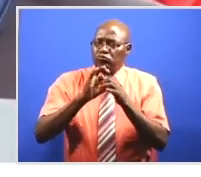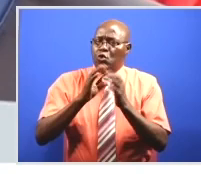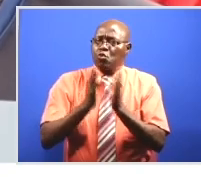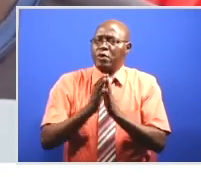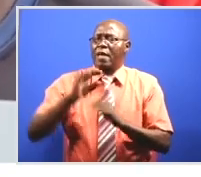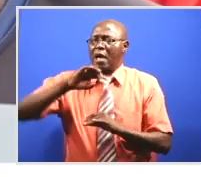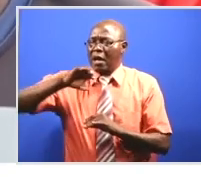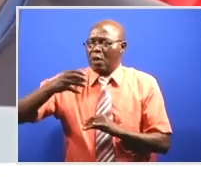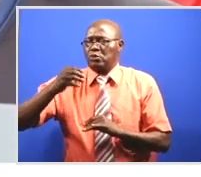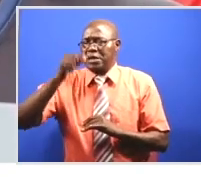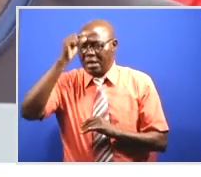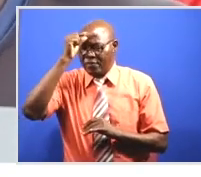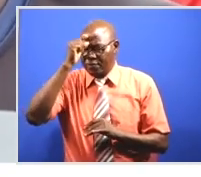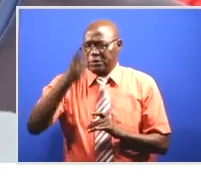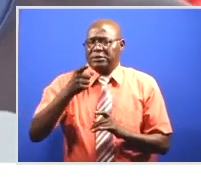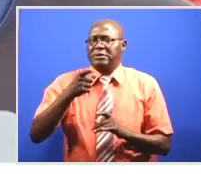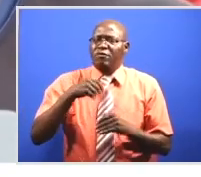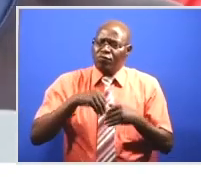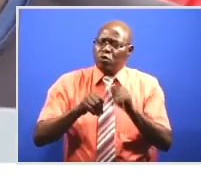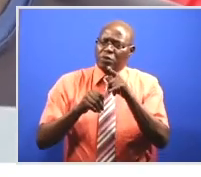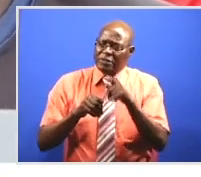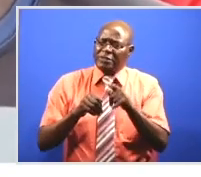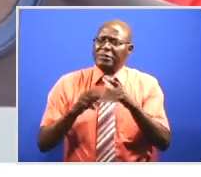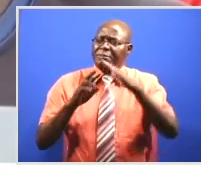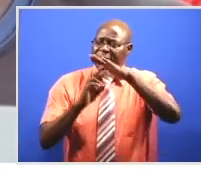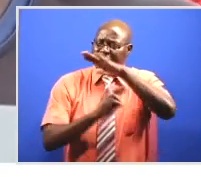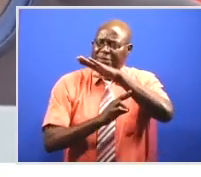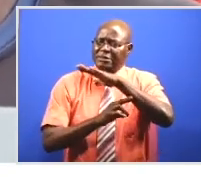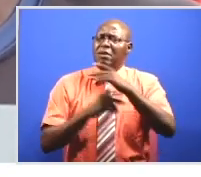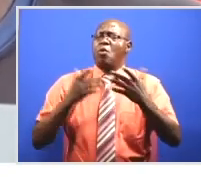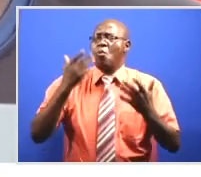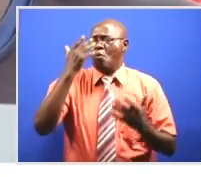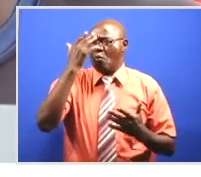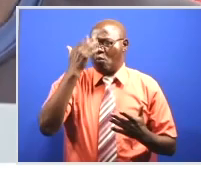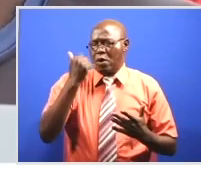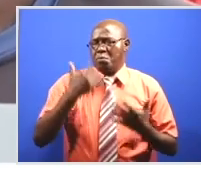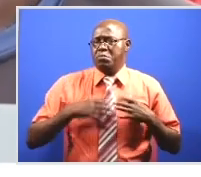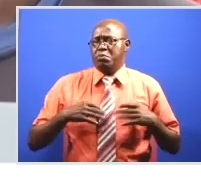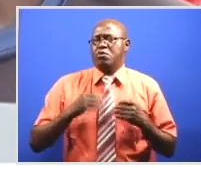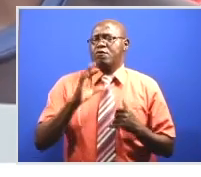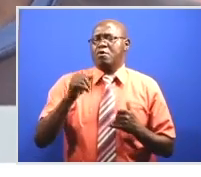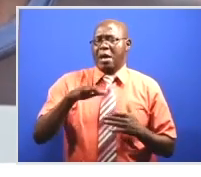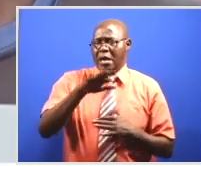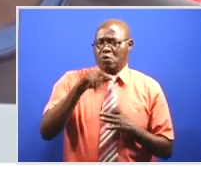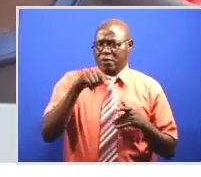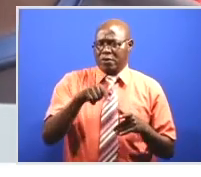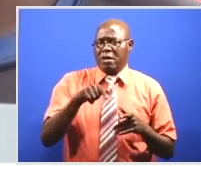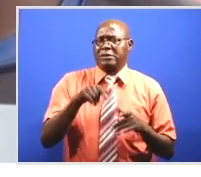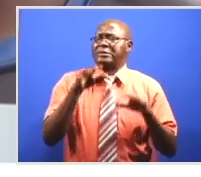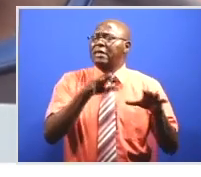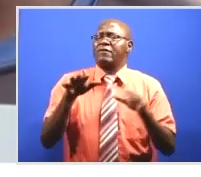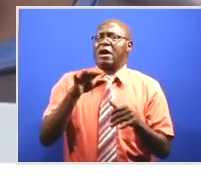ya county izingatie mambo ya daraja hii, sababu wananchi wa hapa wanaumia sana. Ni sasa